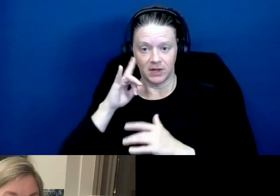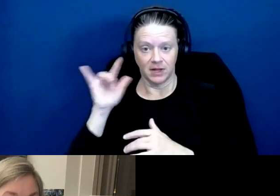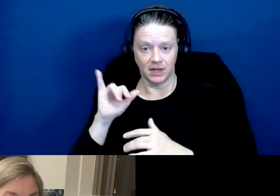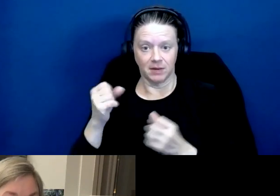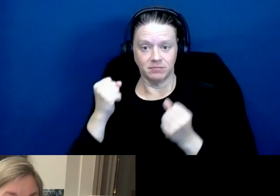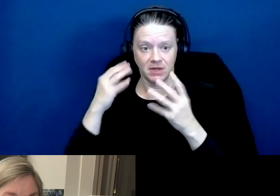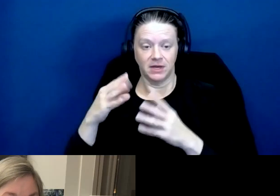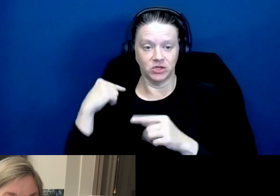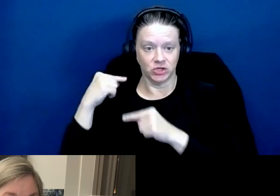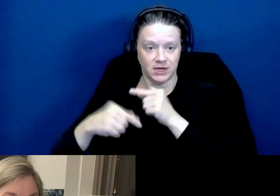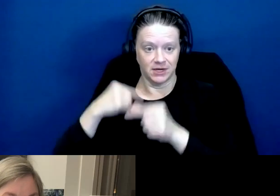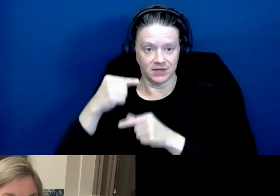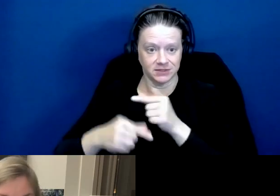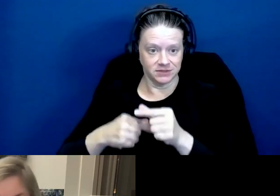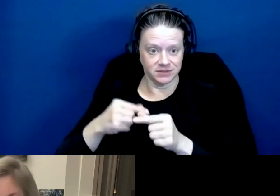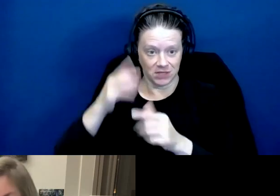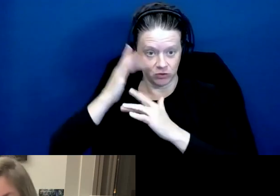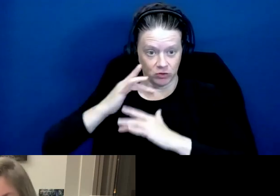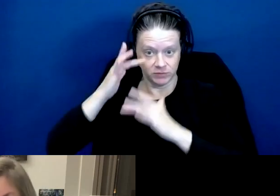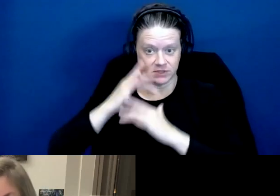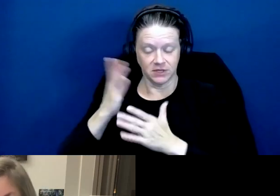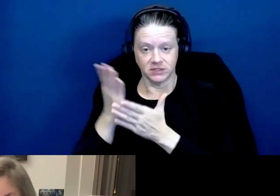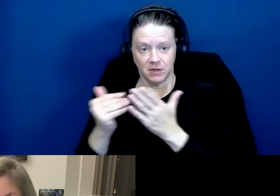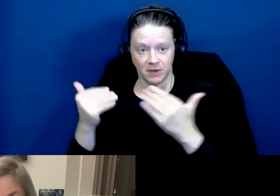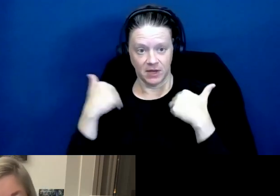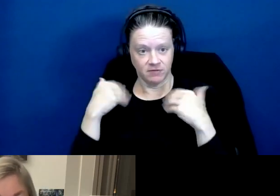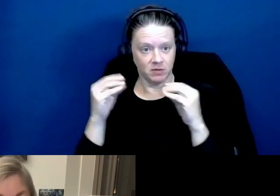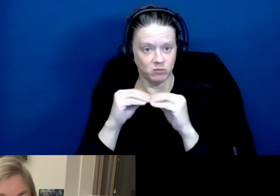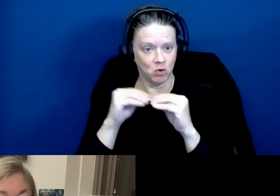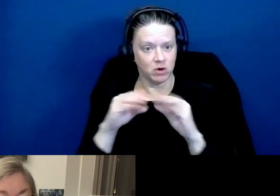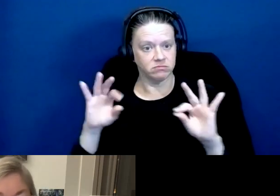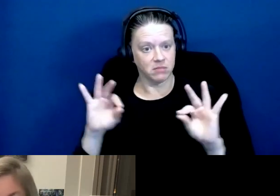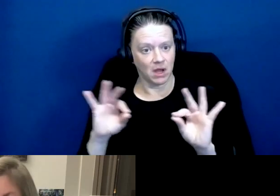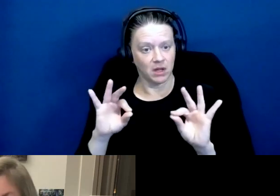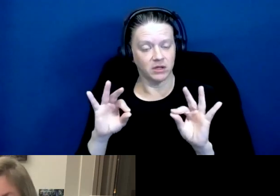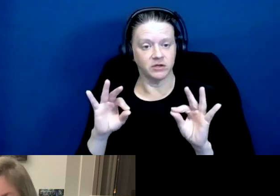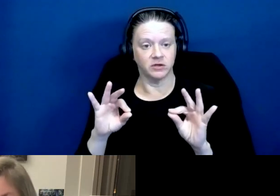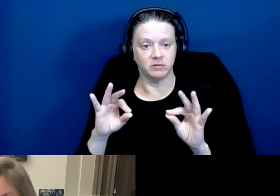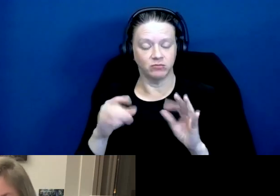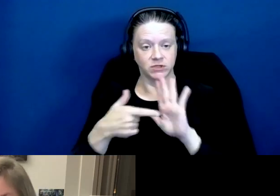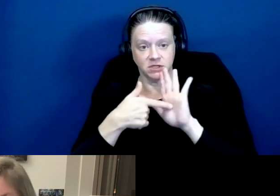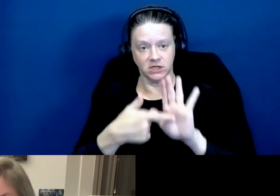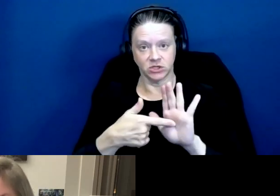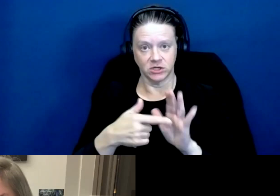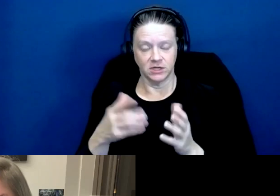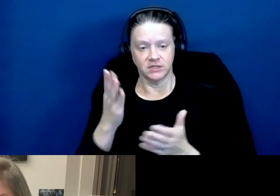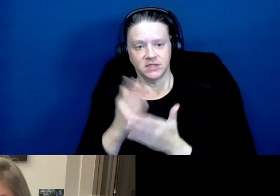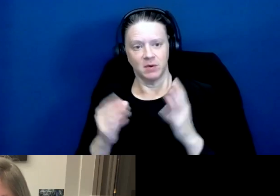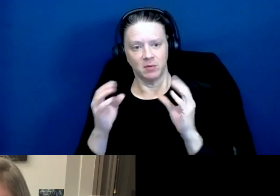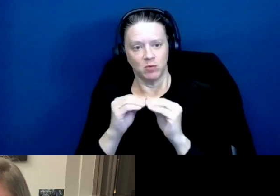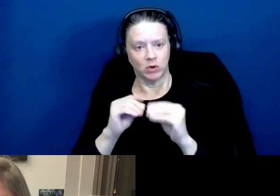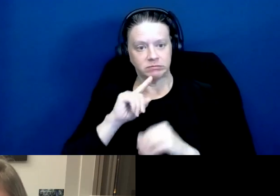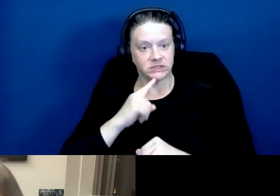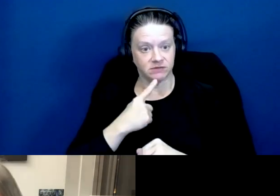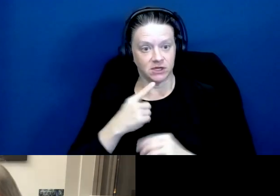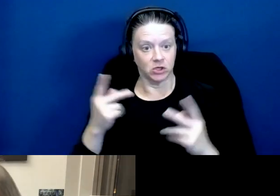syndromes, there are some that have more mild presentations and more severe presentations. And I